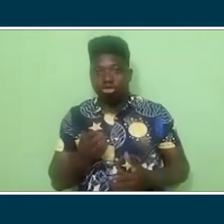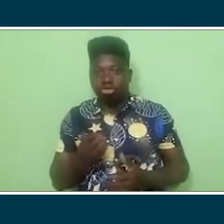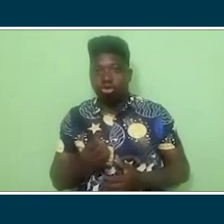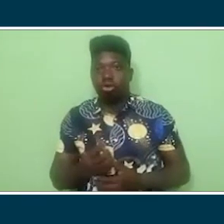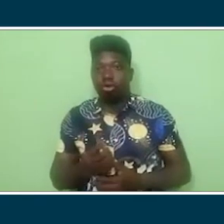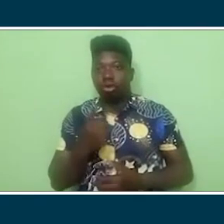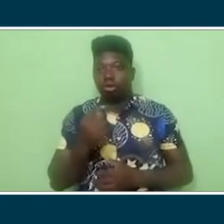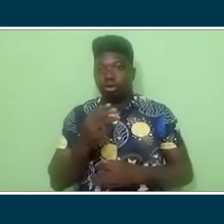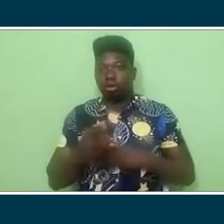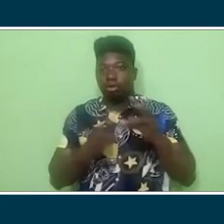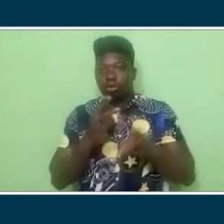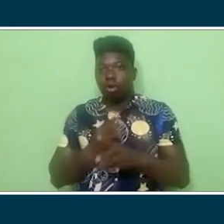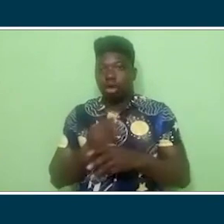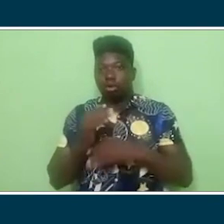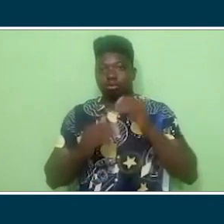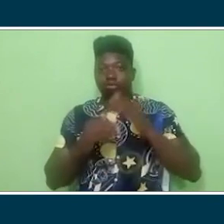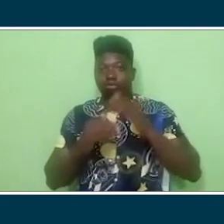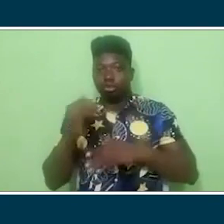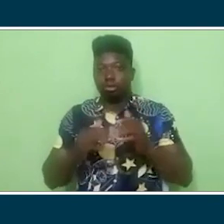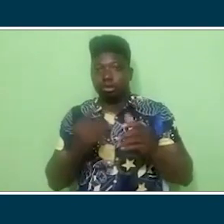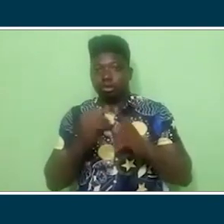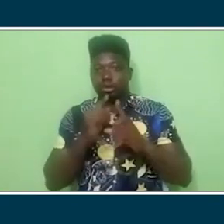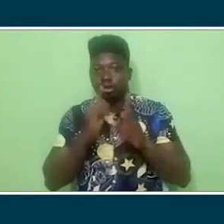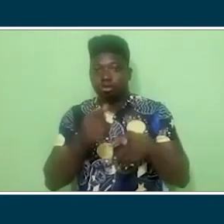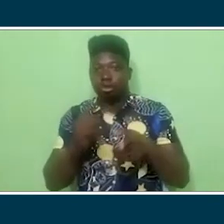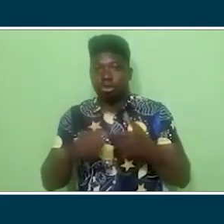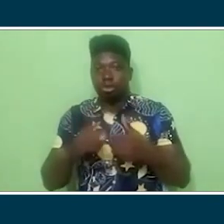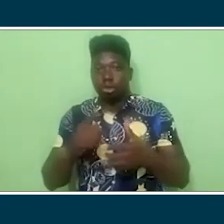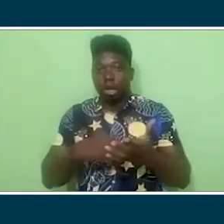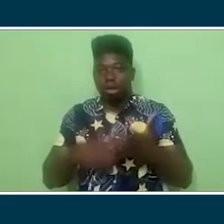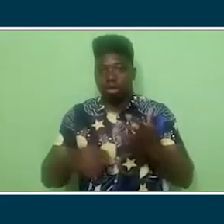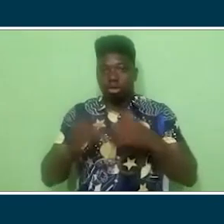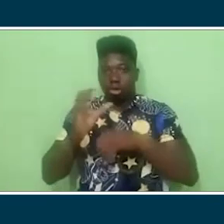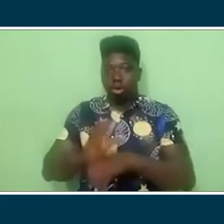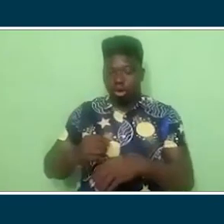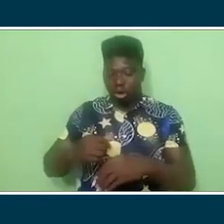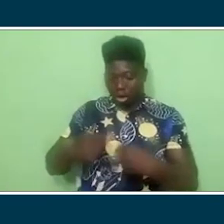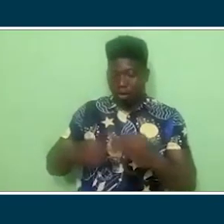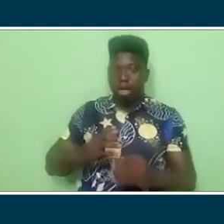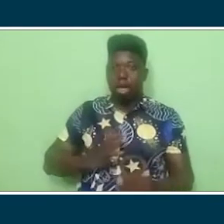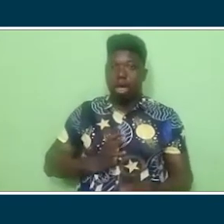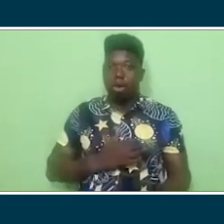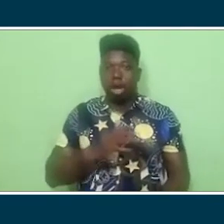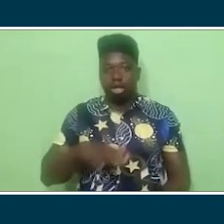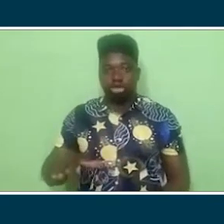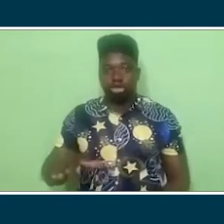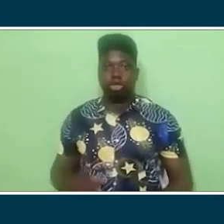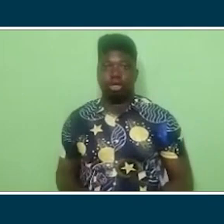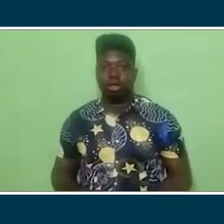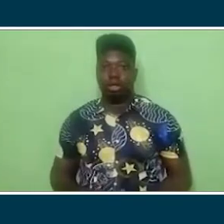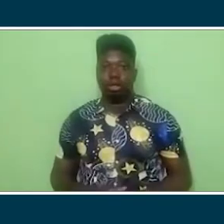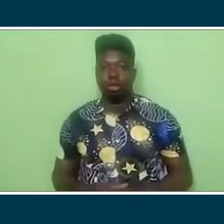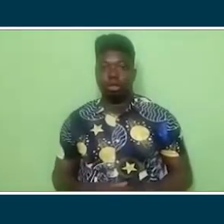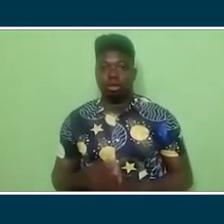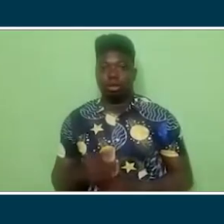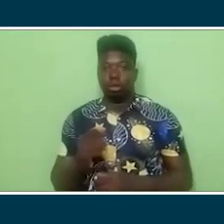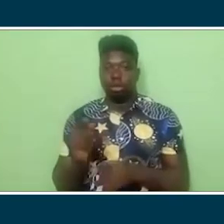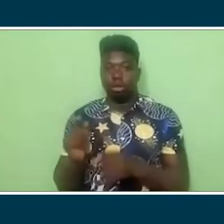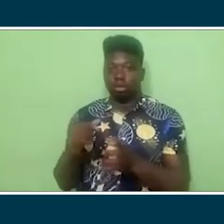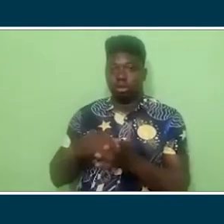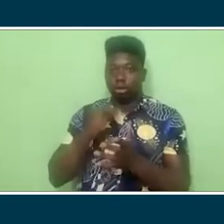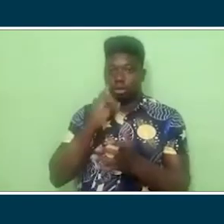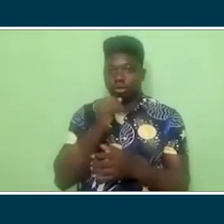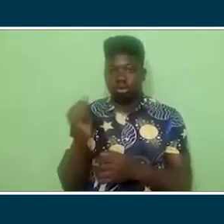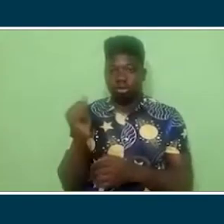in response to cancel culture is about our children. It's a 7 generations world. It's like about giving